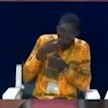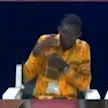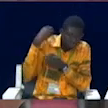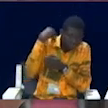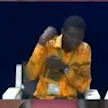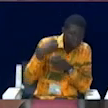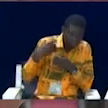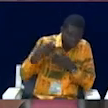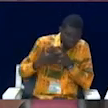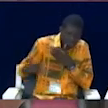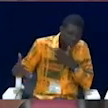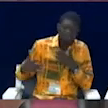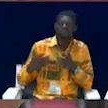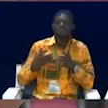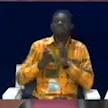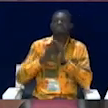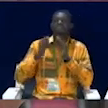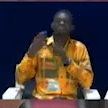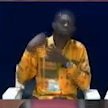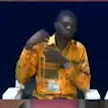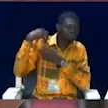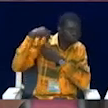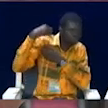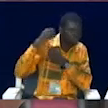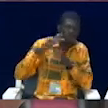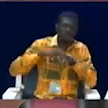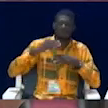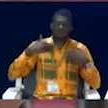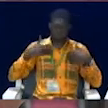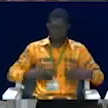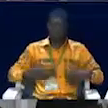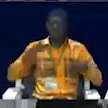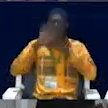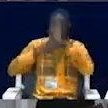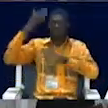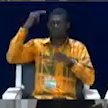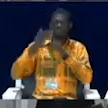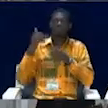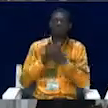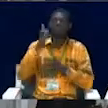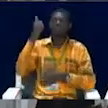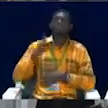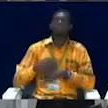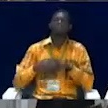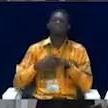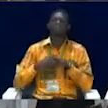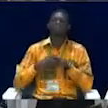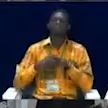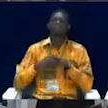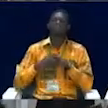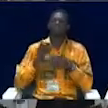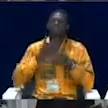his body. Shout a powerful hallelujah!